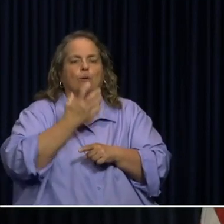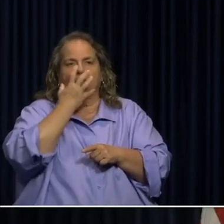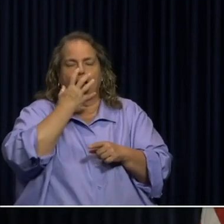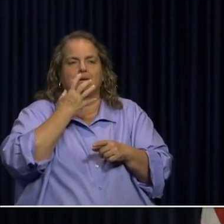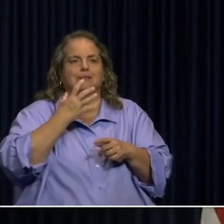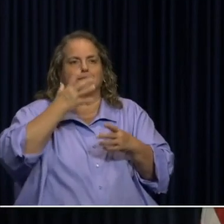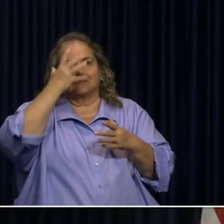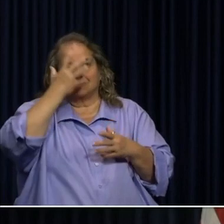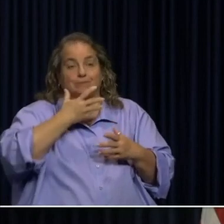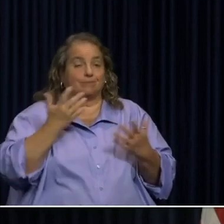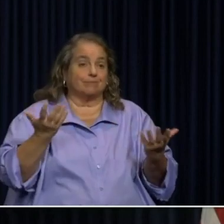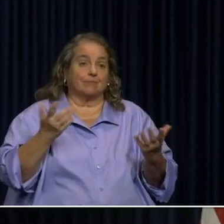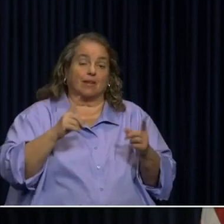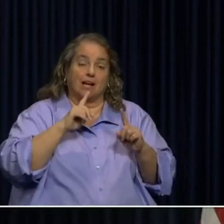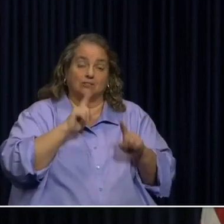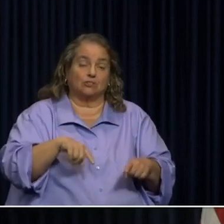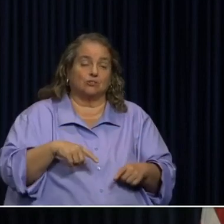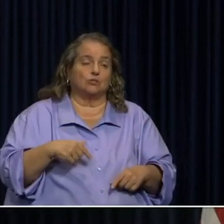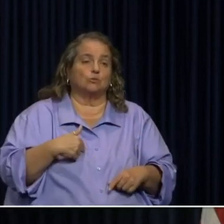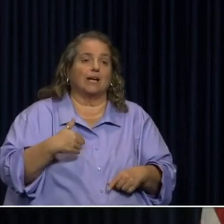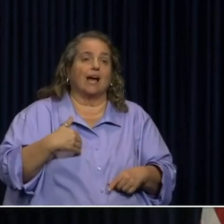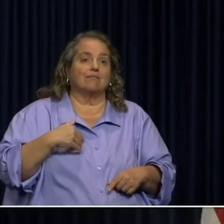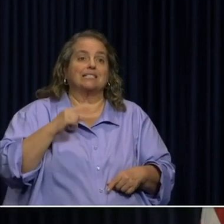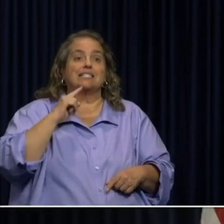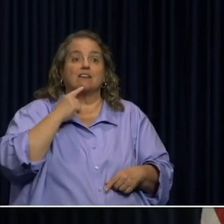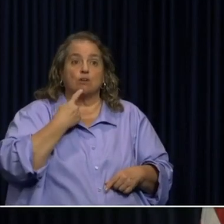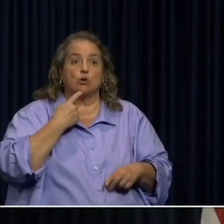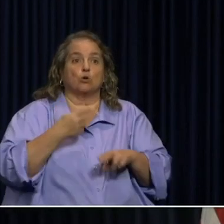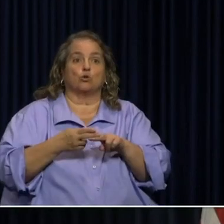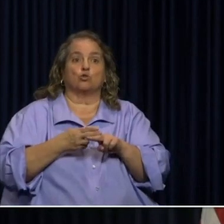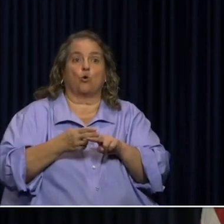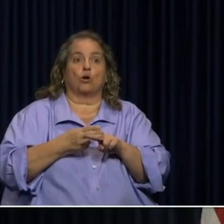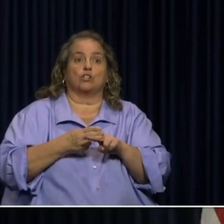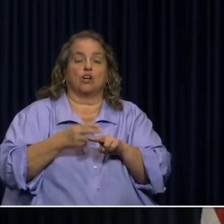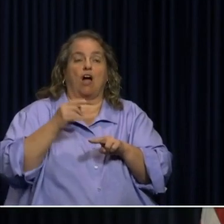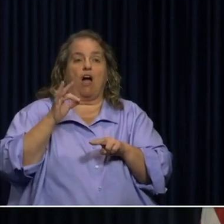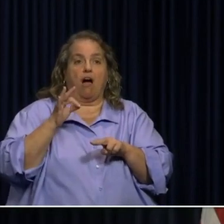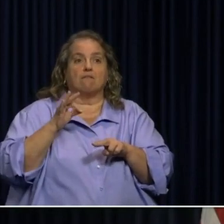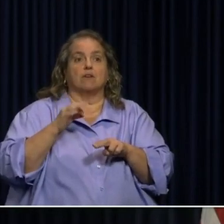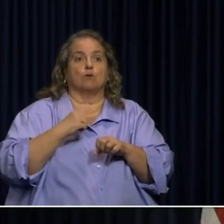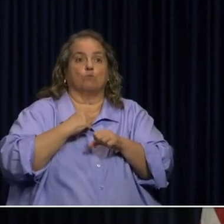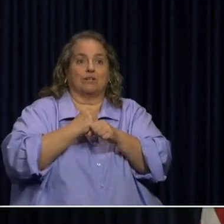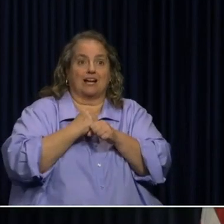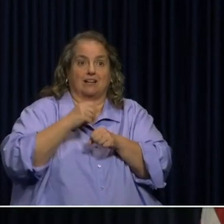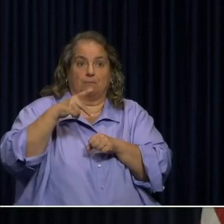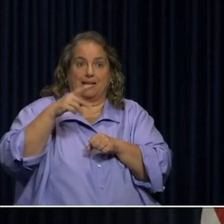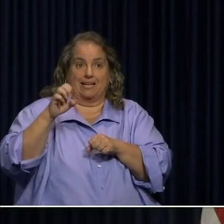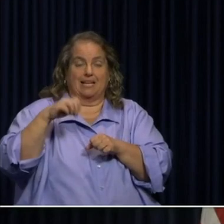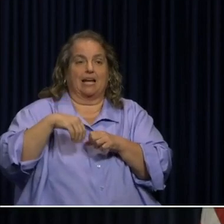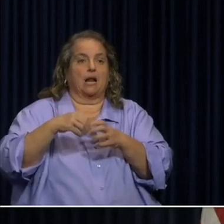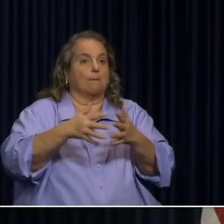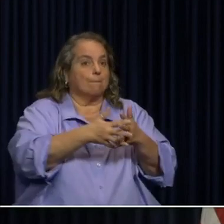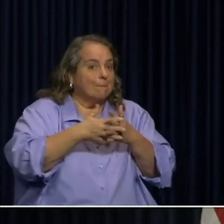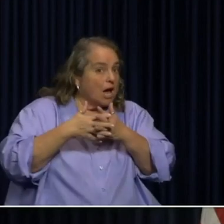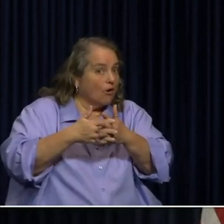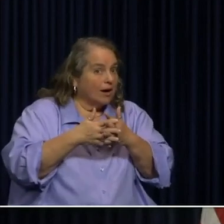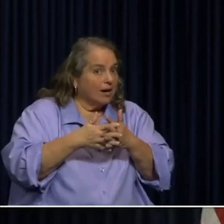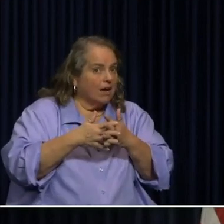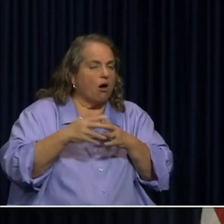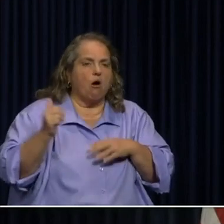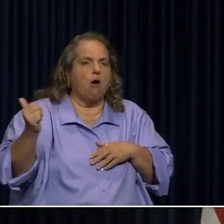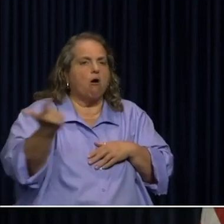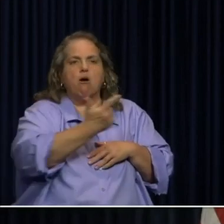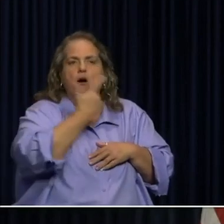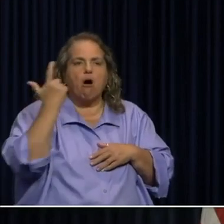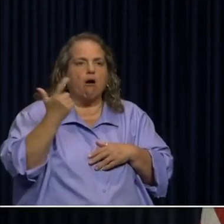there is a severe shortage of personal protective equipment in America. In every state, in every region, there is not